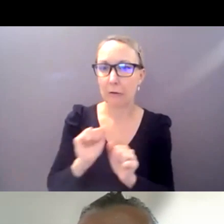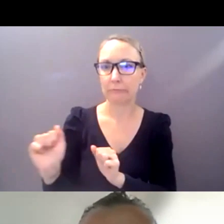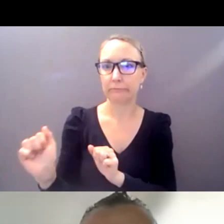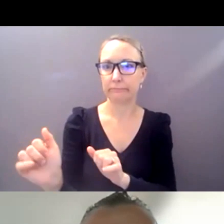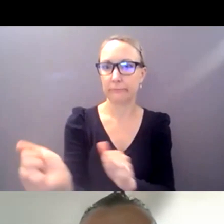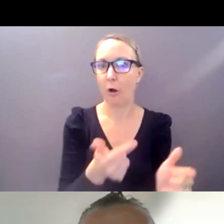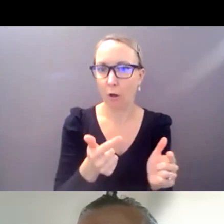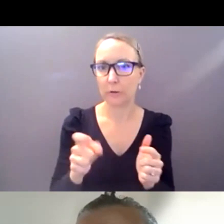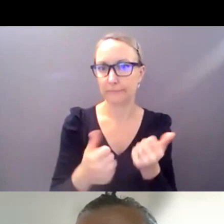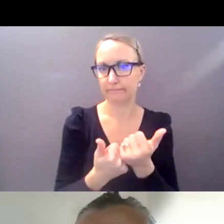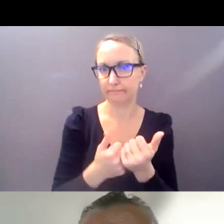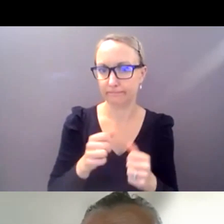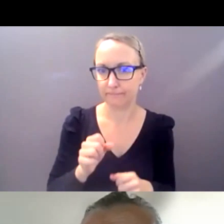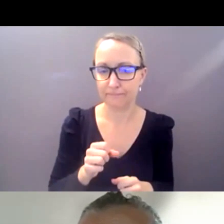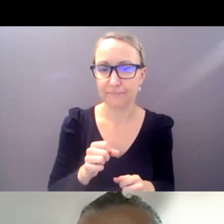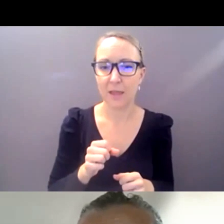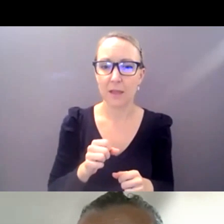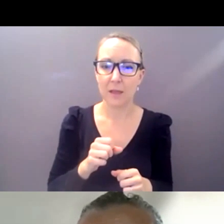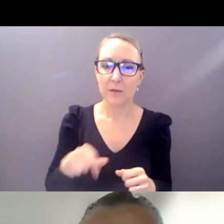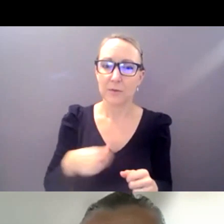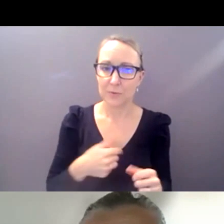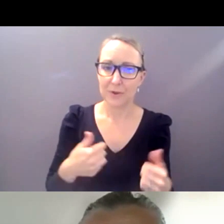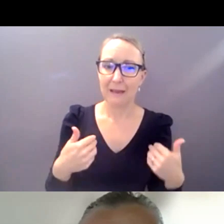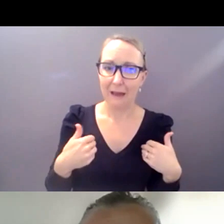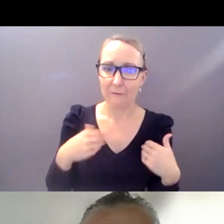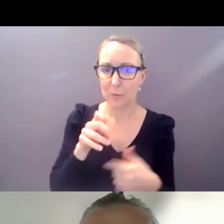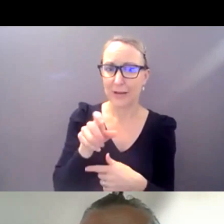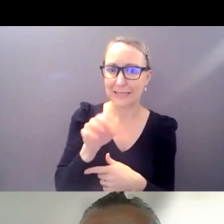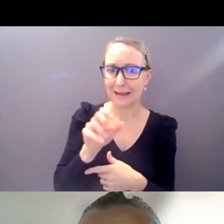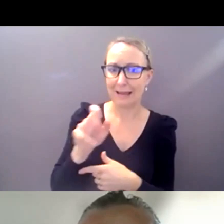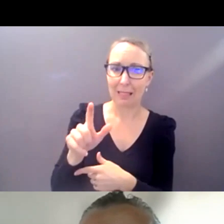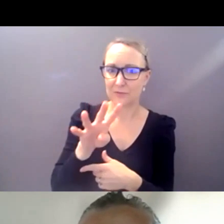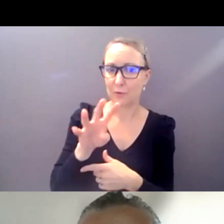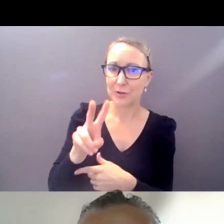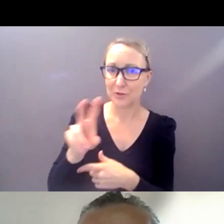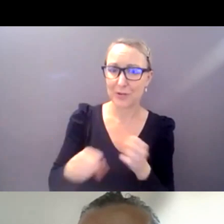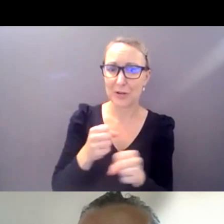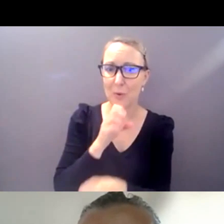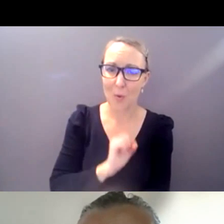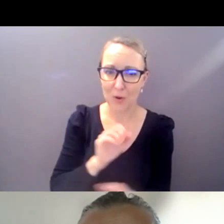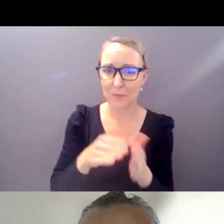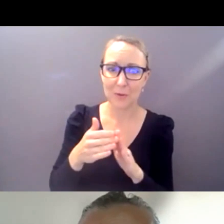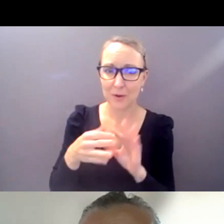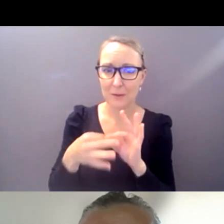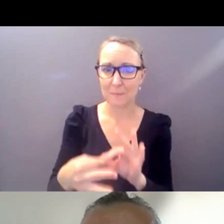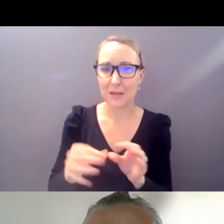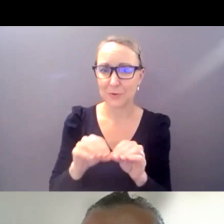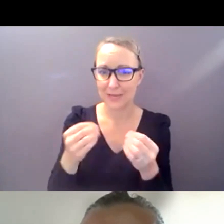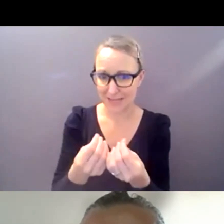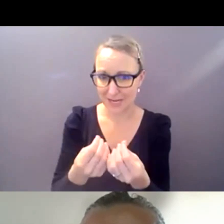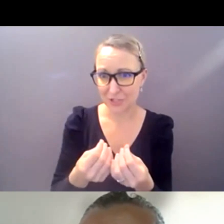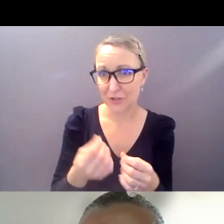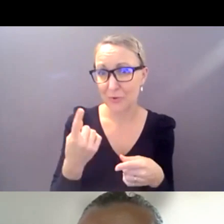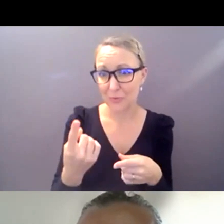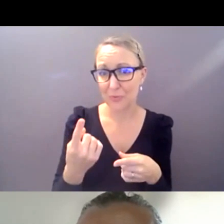is a 42-year-old community-based organization, independent living center, one of the earlier independent living centers established through